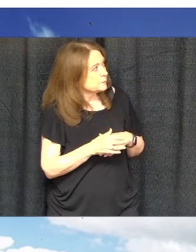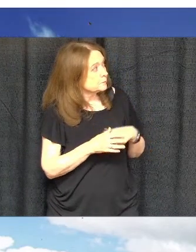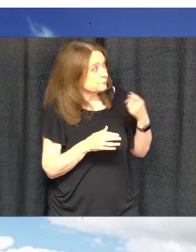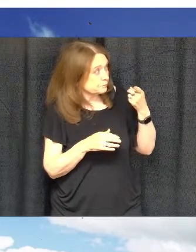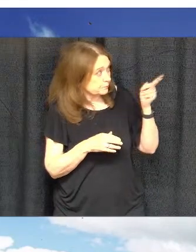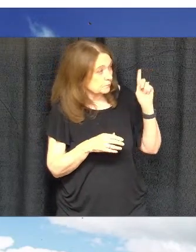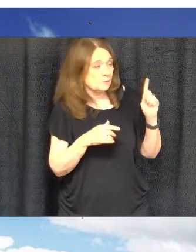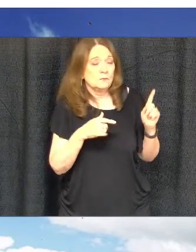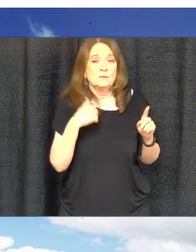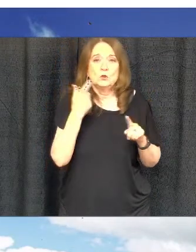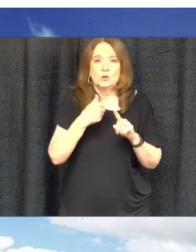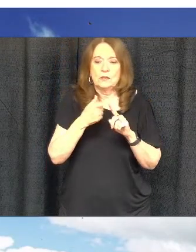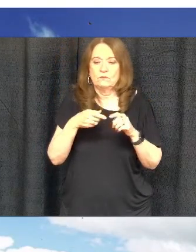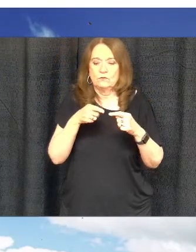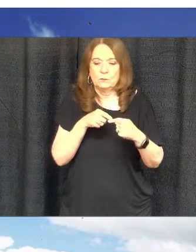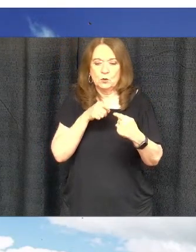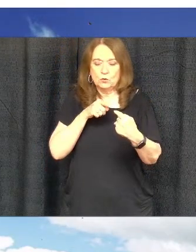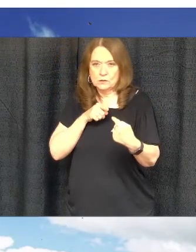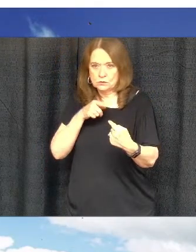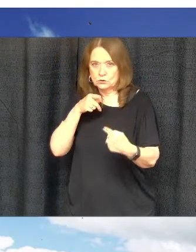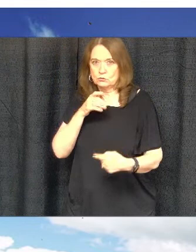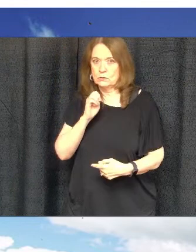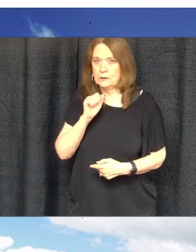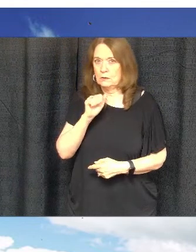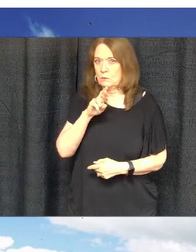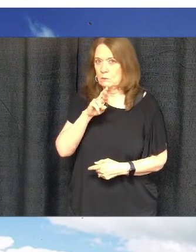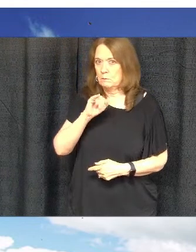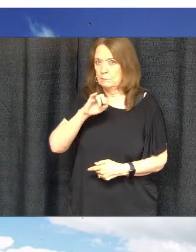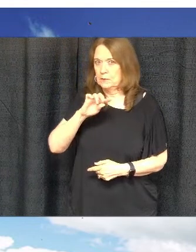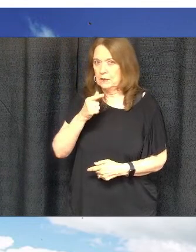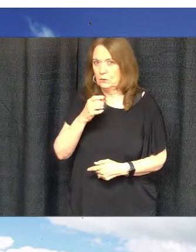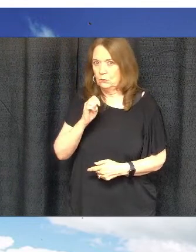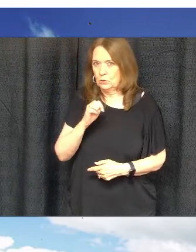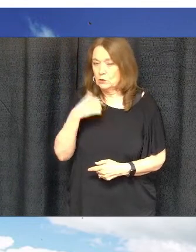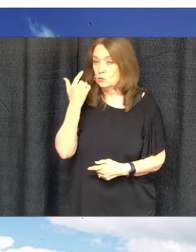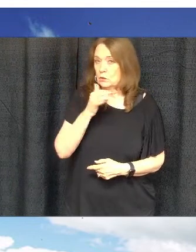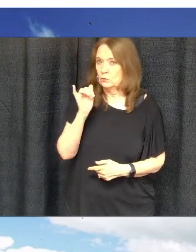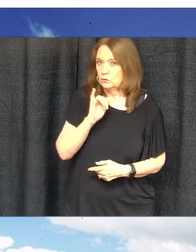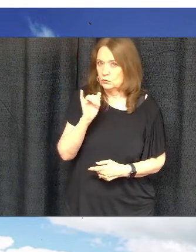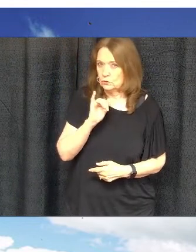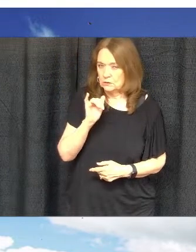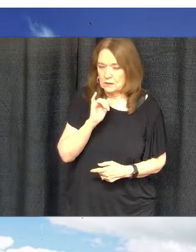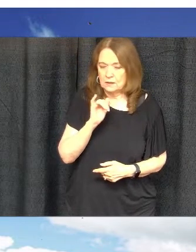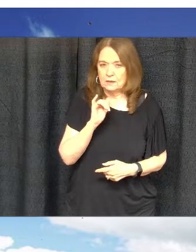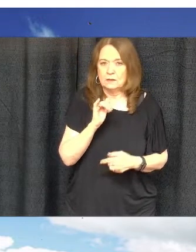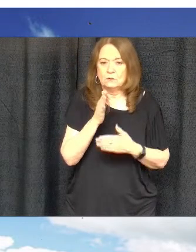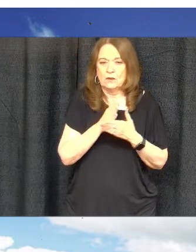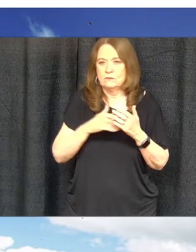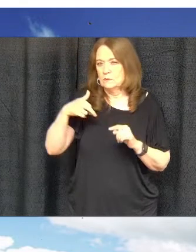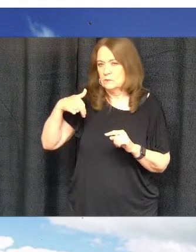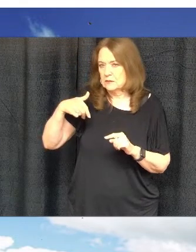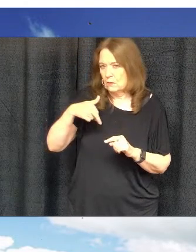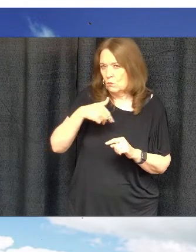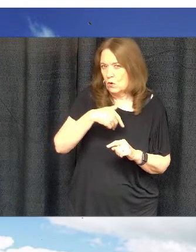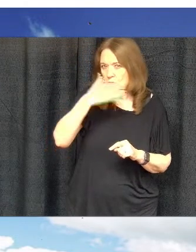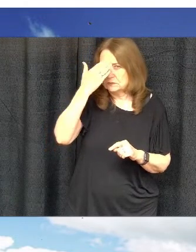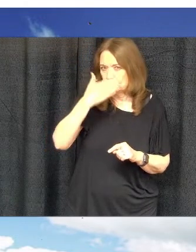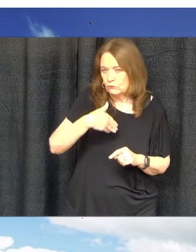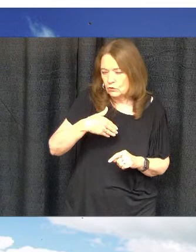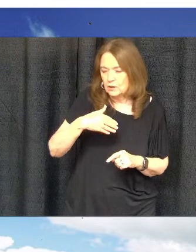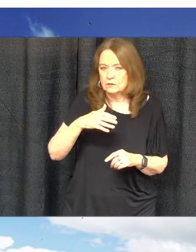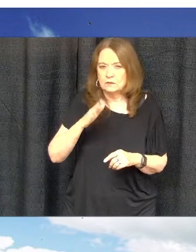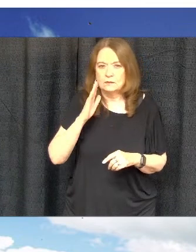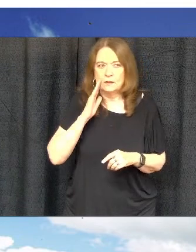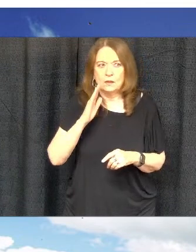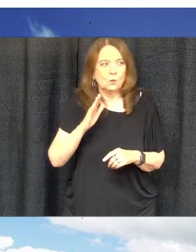That would be looking from across the street on Pea Ridge Road, what the townhouses would look like. They'll have some sidewalk out in front of them that will lead